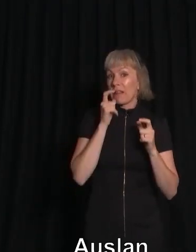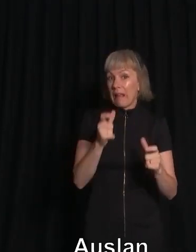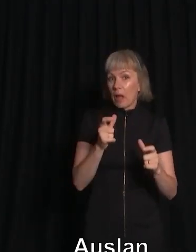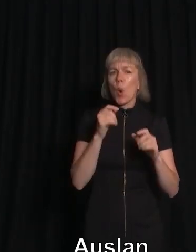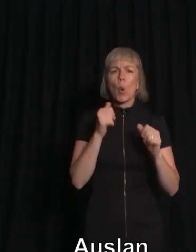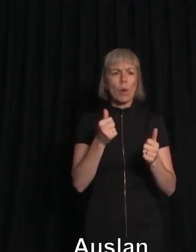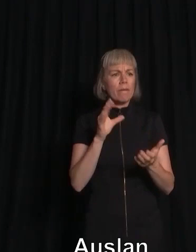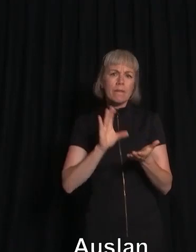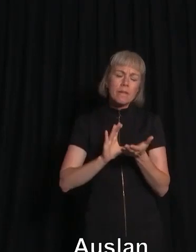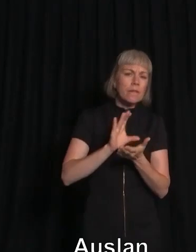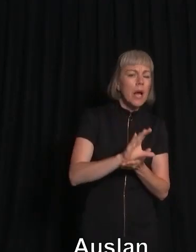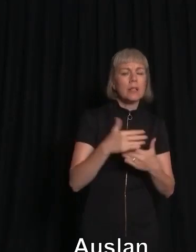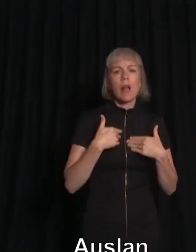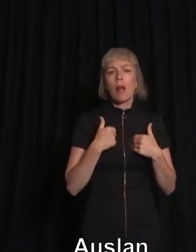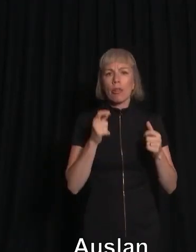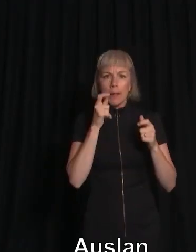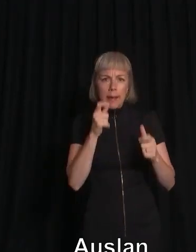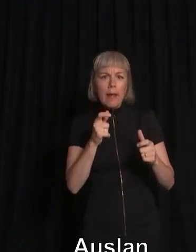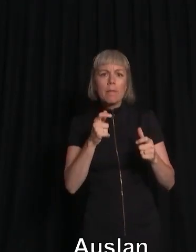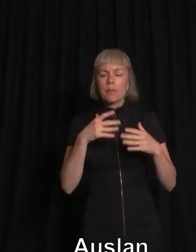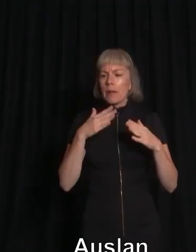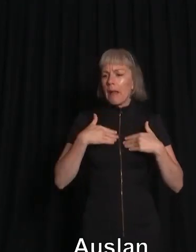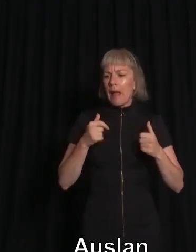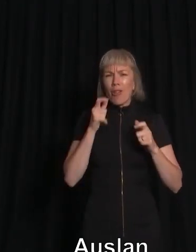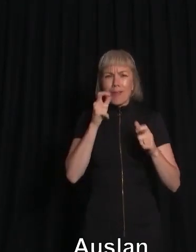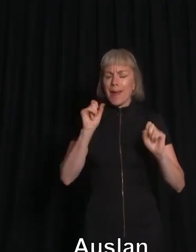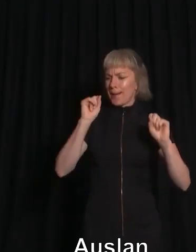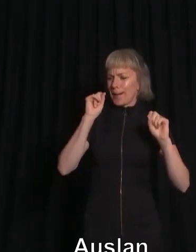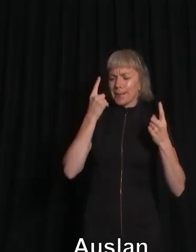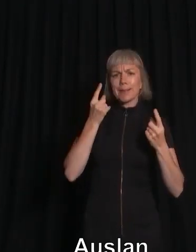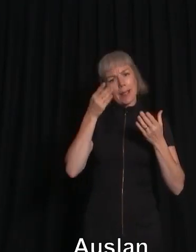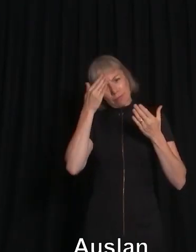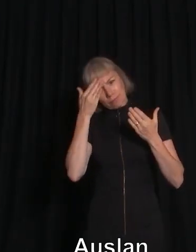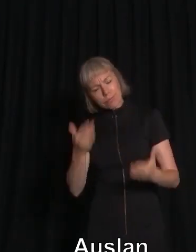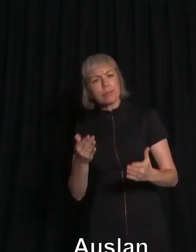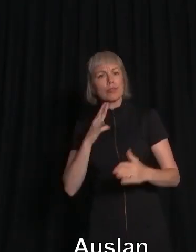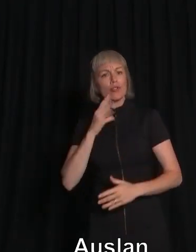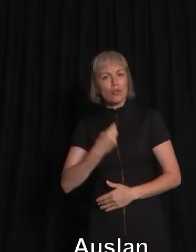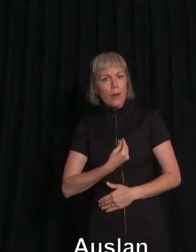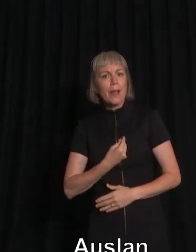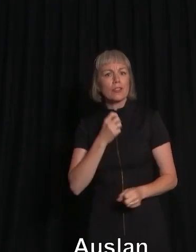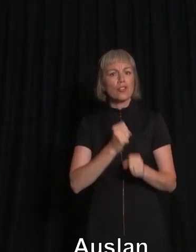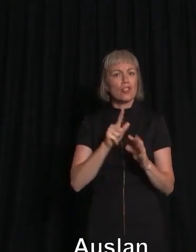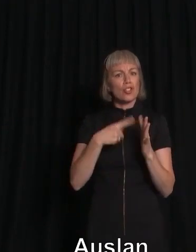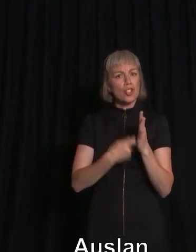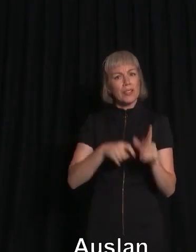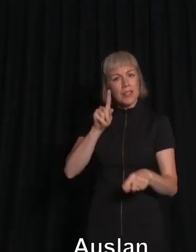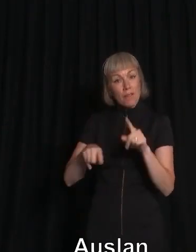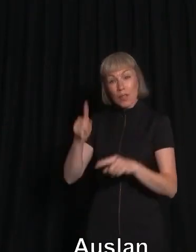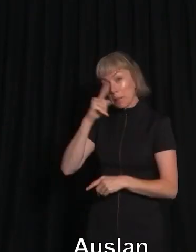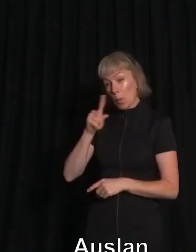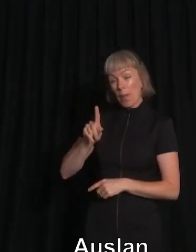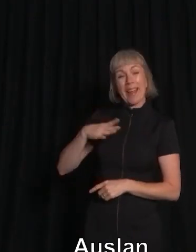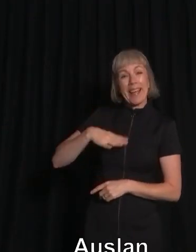well-funded and has a good understanding of what trans and gender diverse people actually need in terms